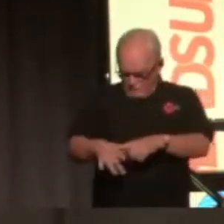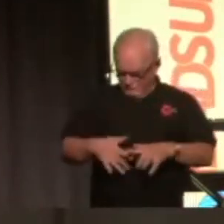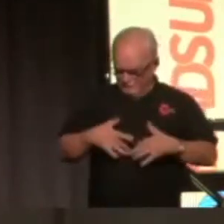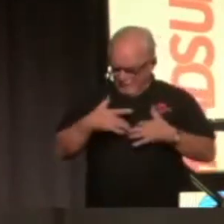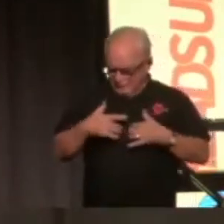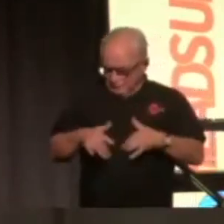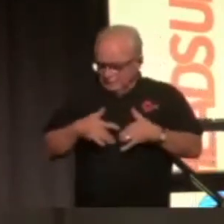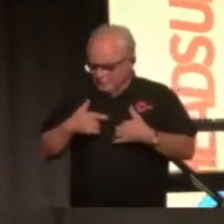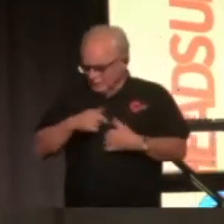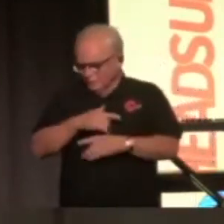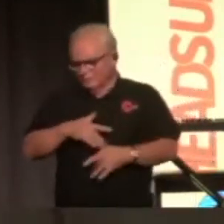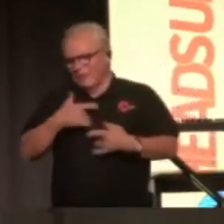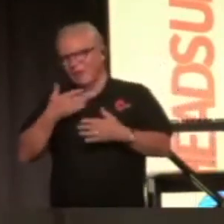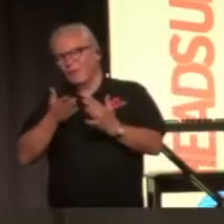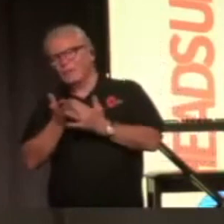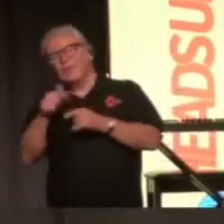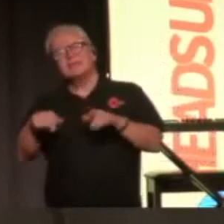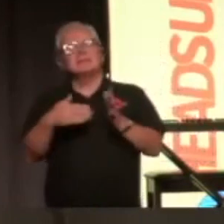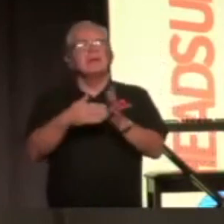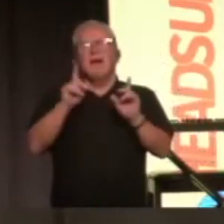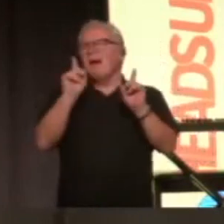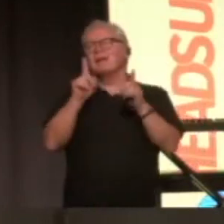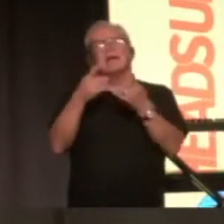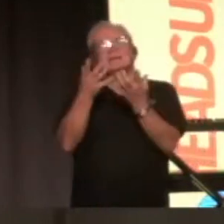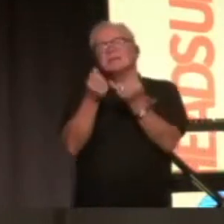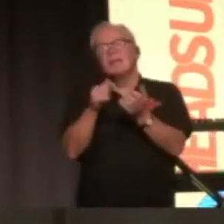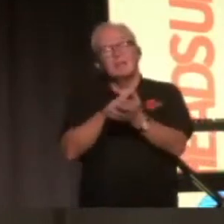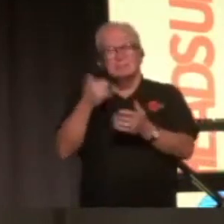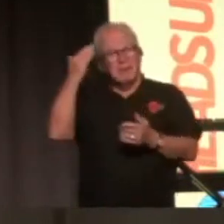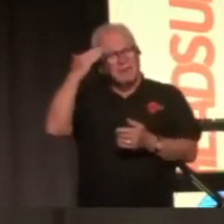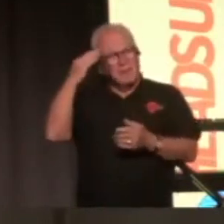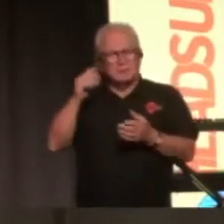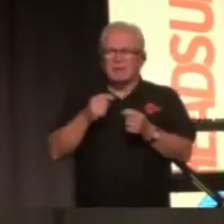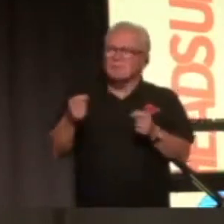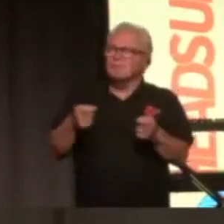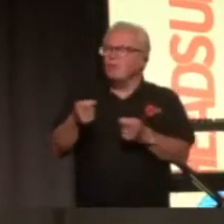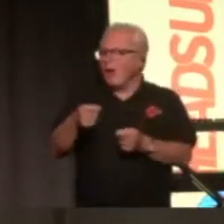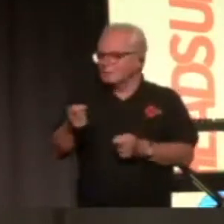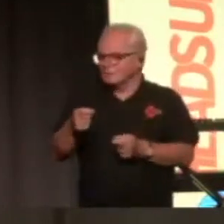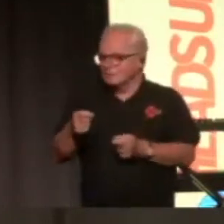feel like going through this today. I can't take it. My head's fried.